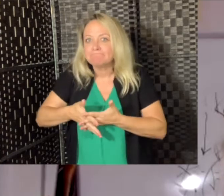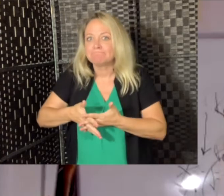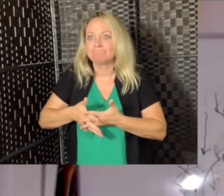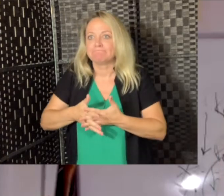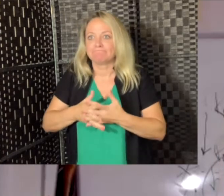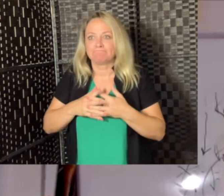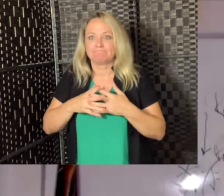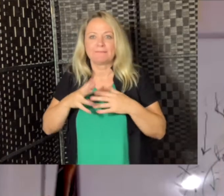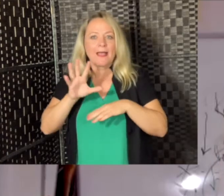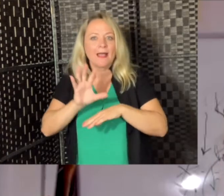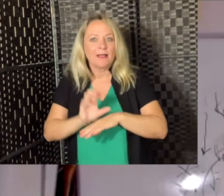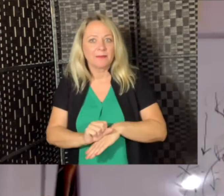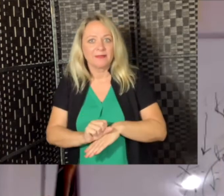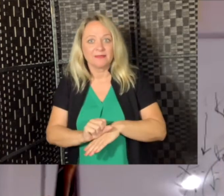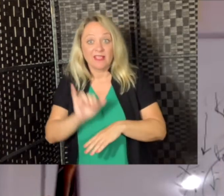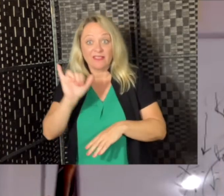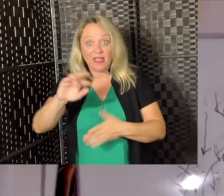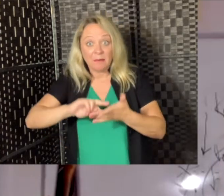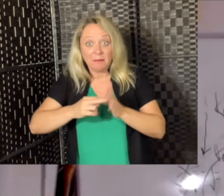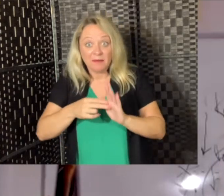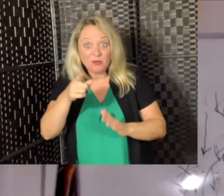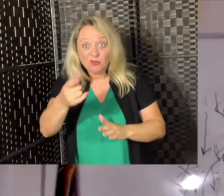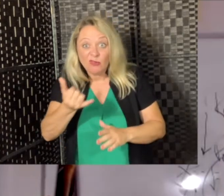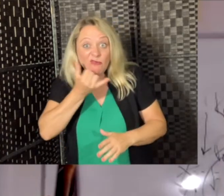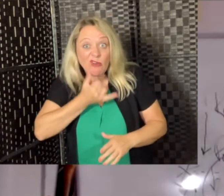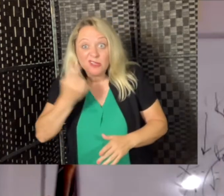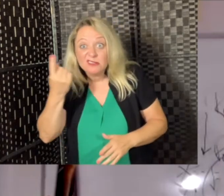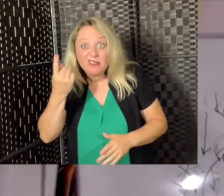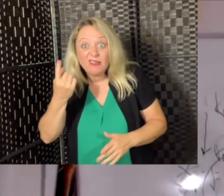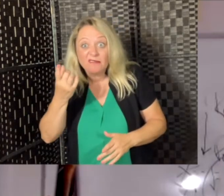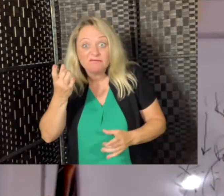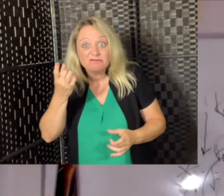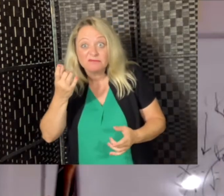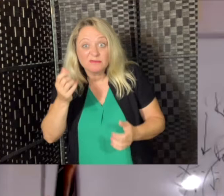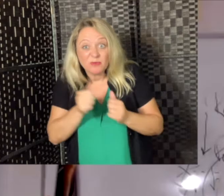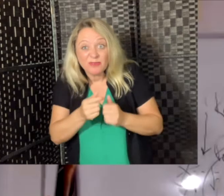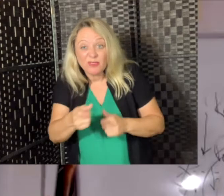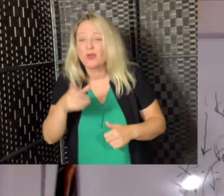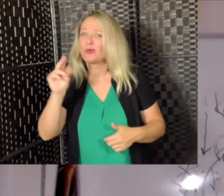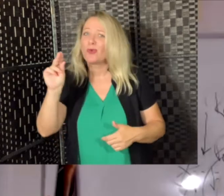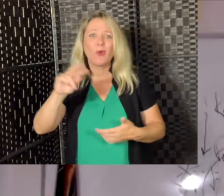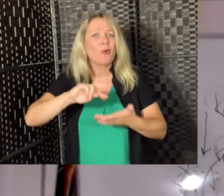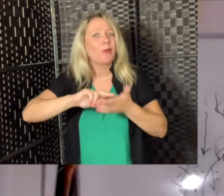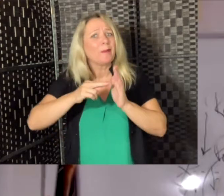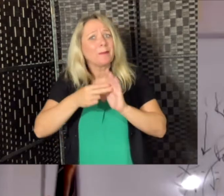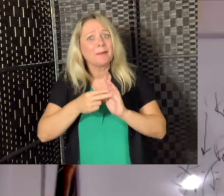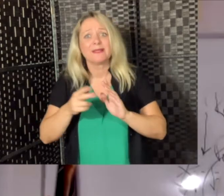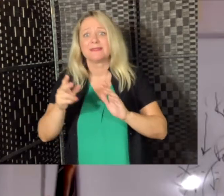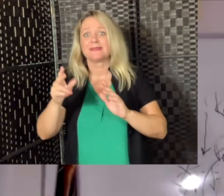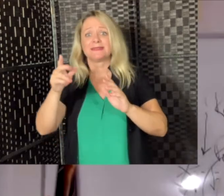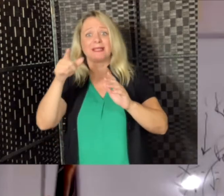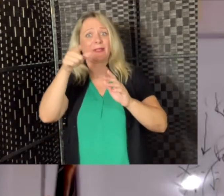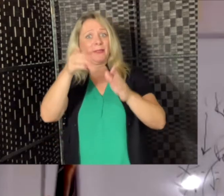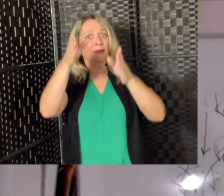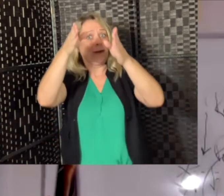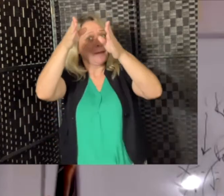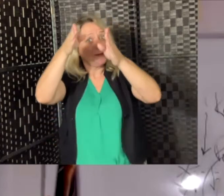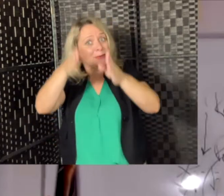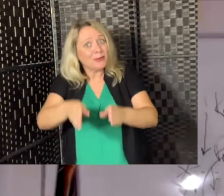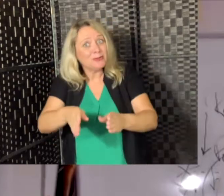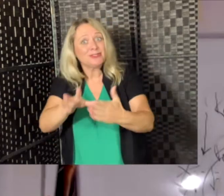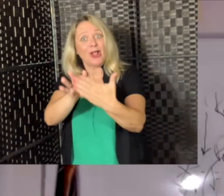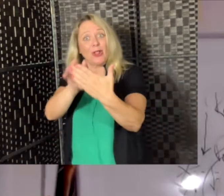there on that world. People activating intimate relating. I want to say this one last